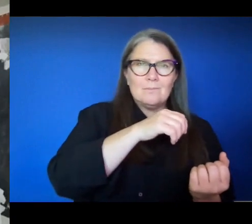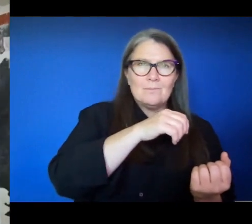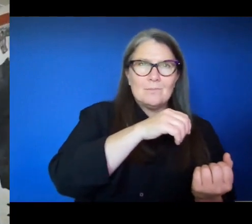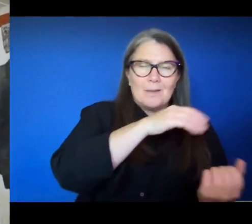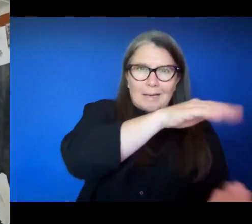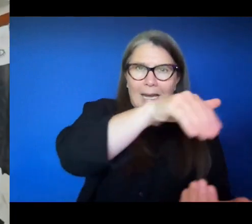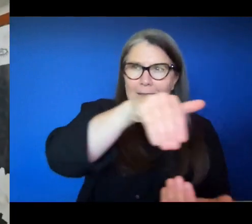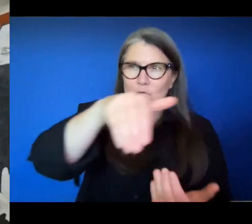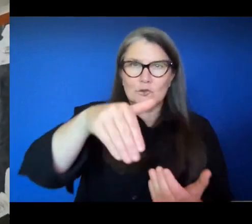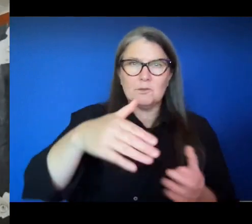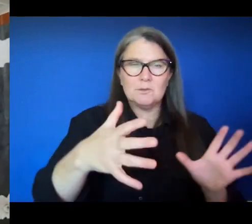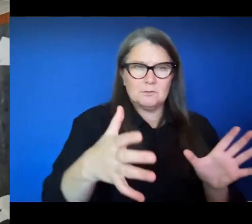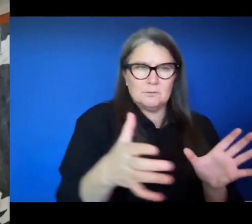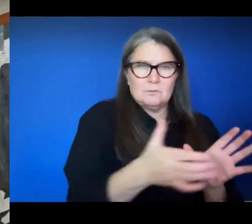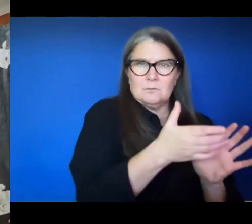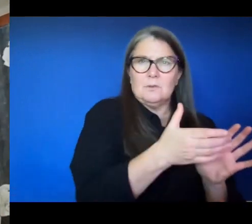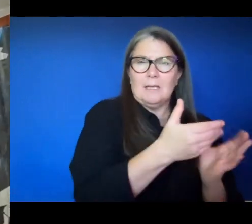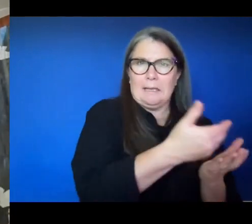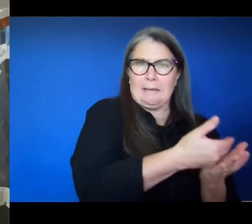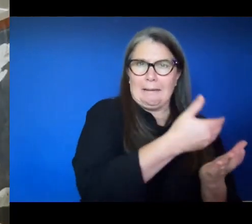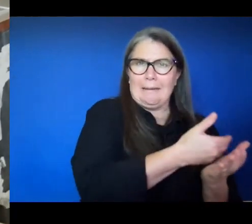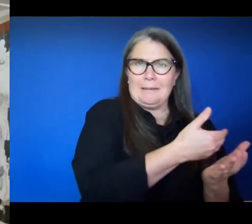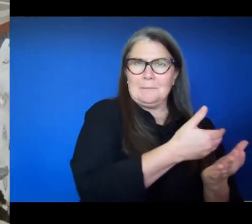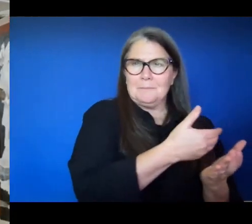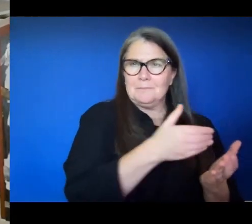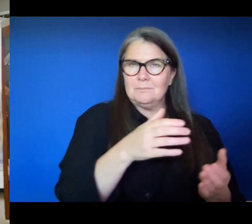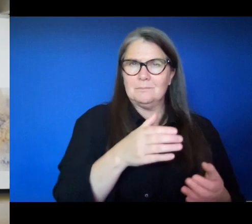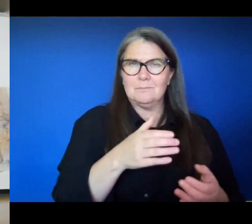brutality and theft and all of it.